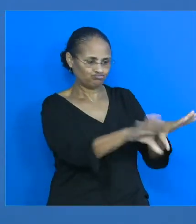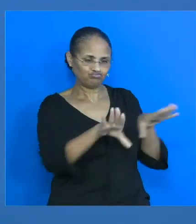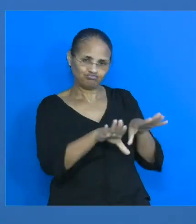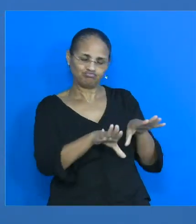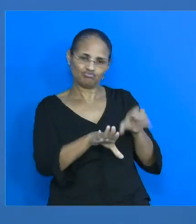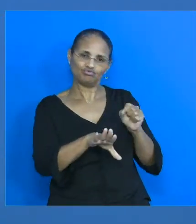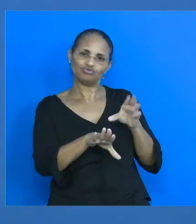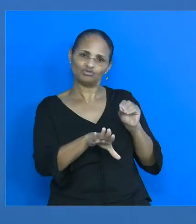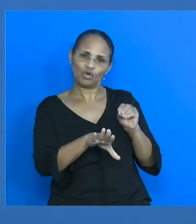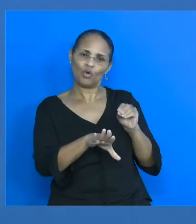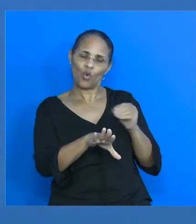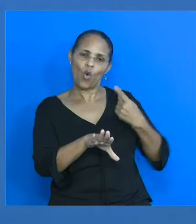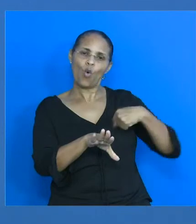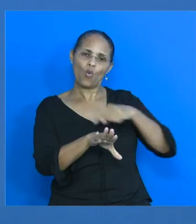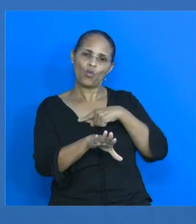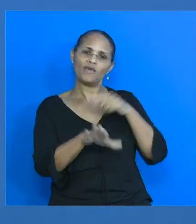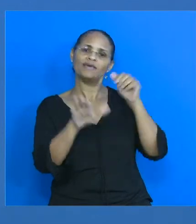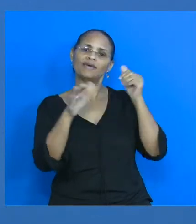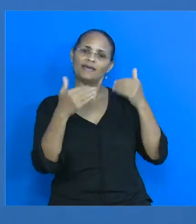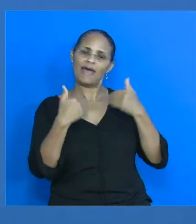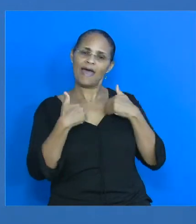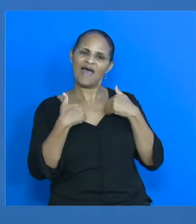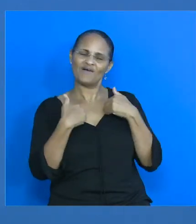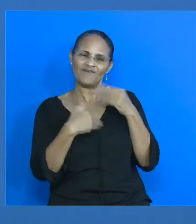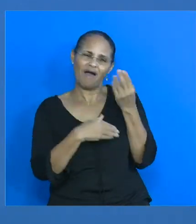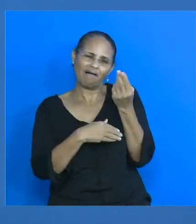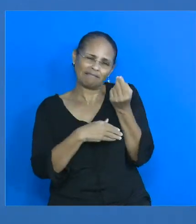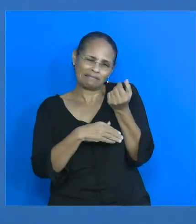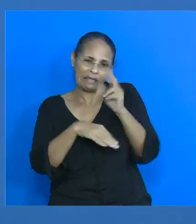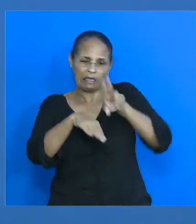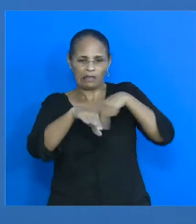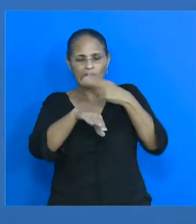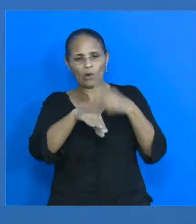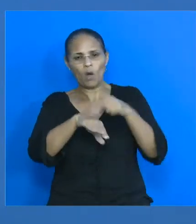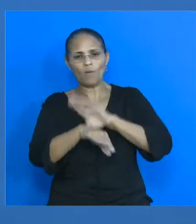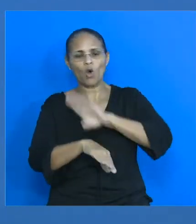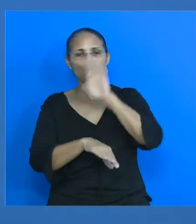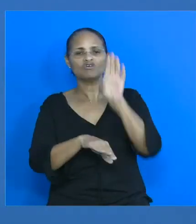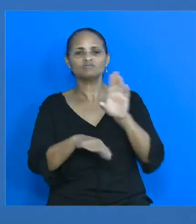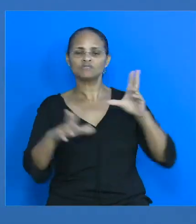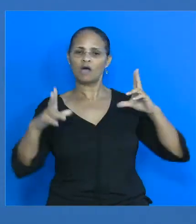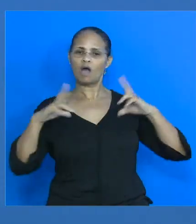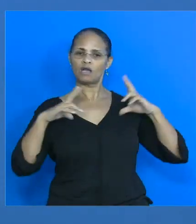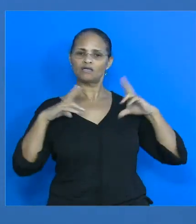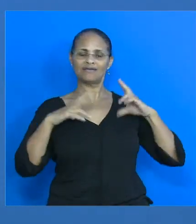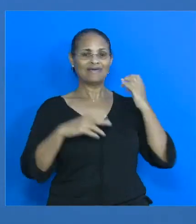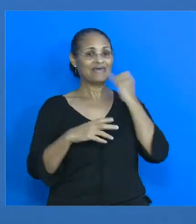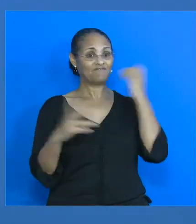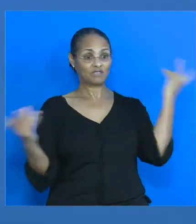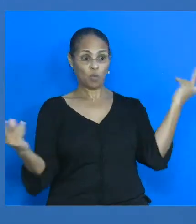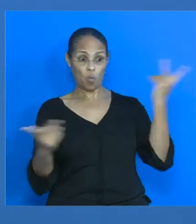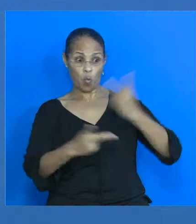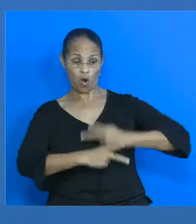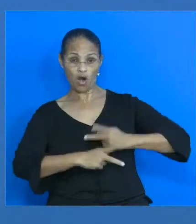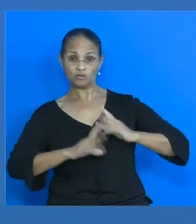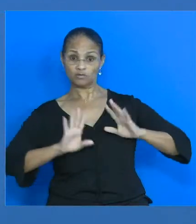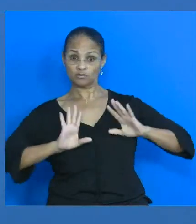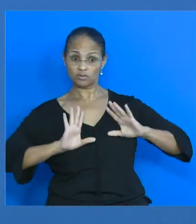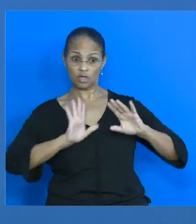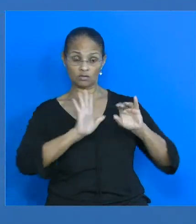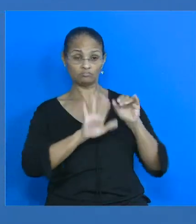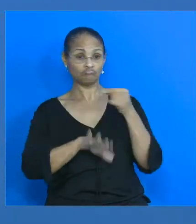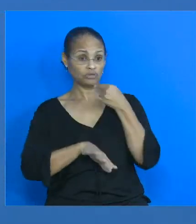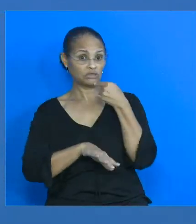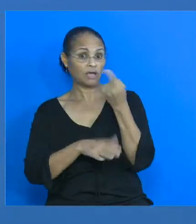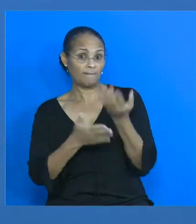so that we can have a semi-normal Christmas holiday. If we get to a place that is worse, as I have said and indicated inside